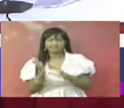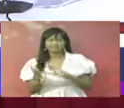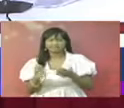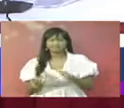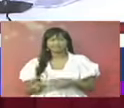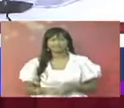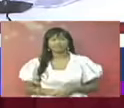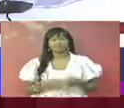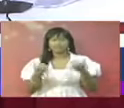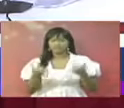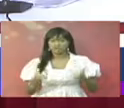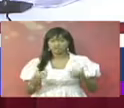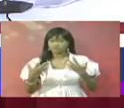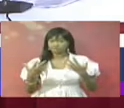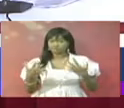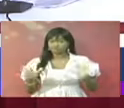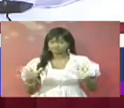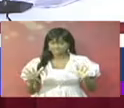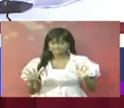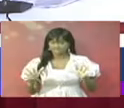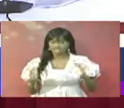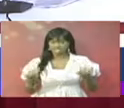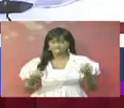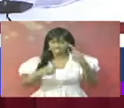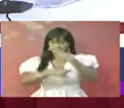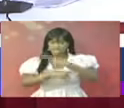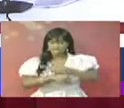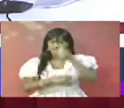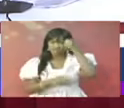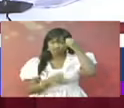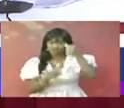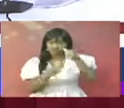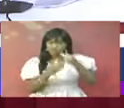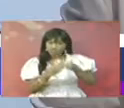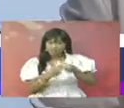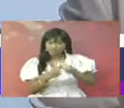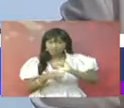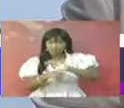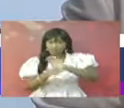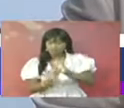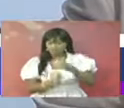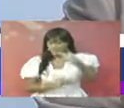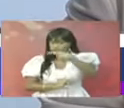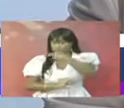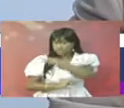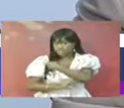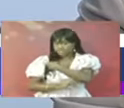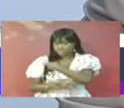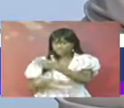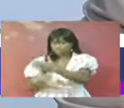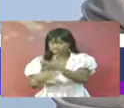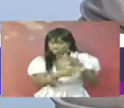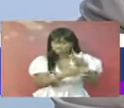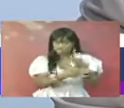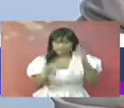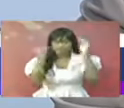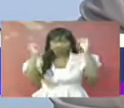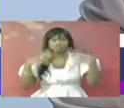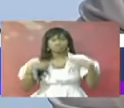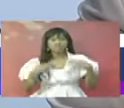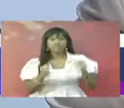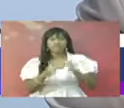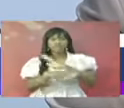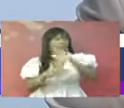of today's virtual media conference. Remember, the COVID-19 vaccines distributed by the Ministry of Health are